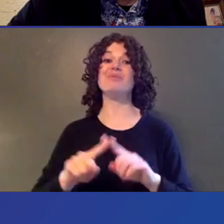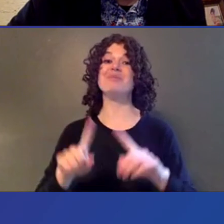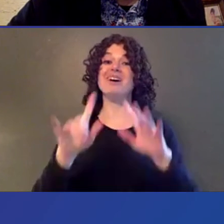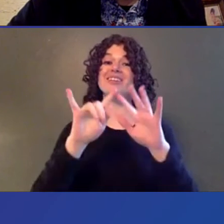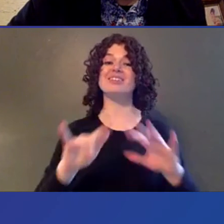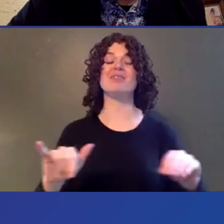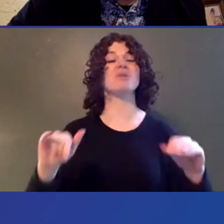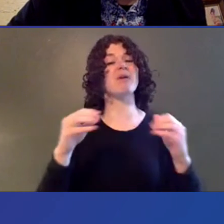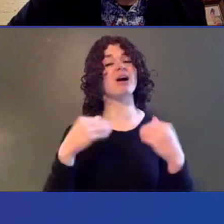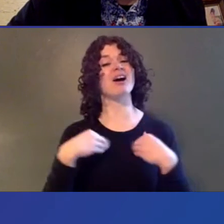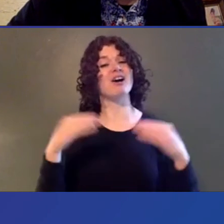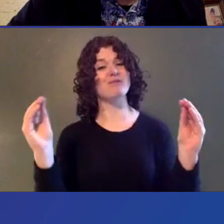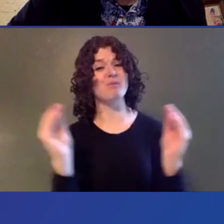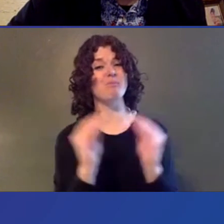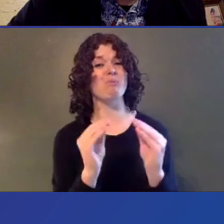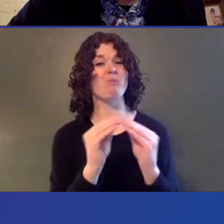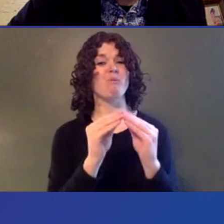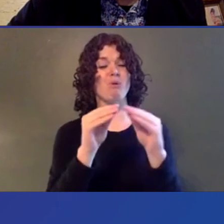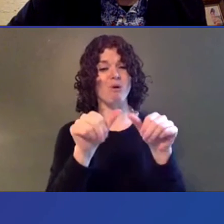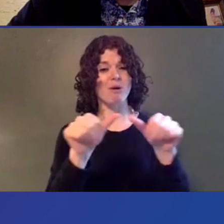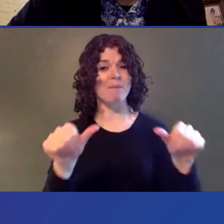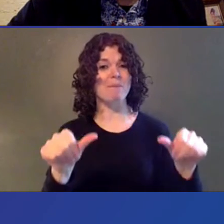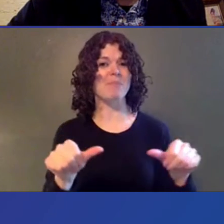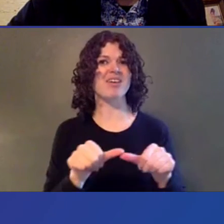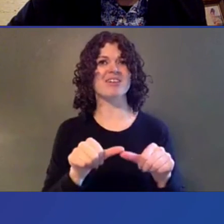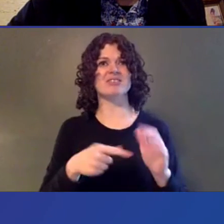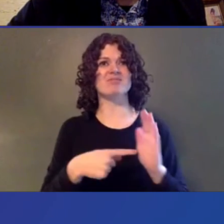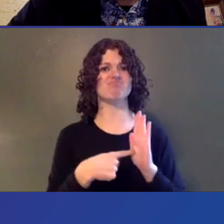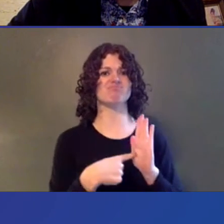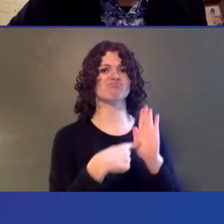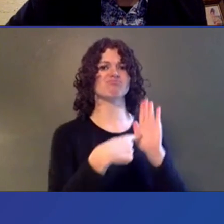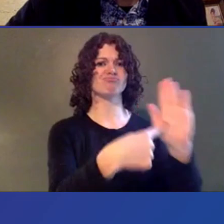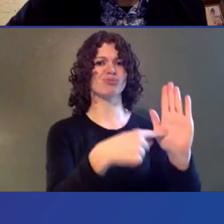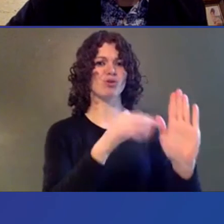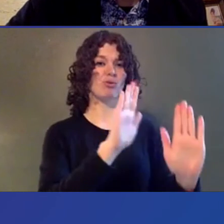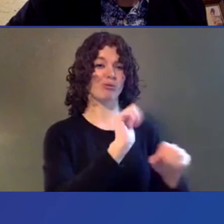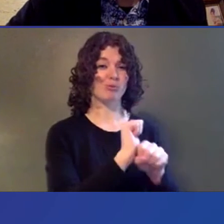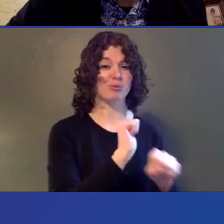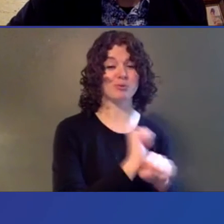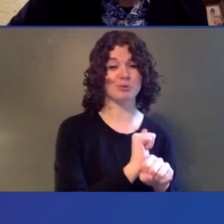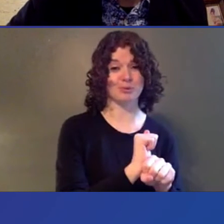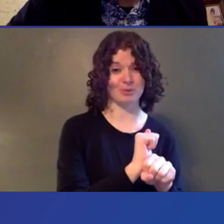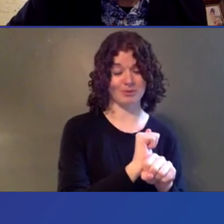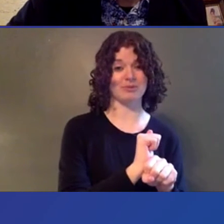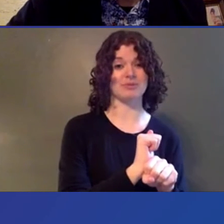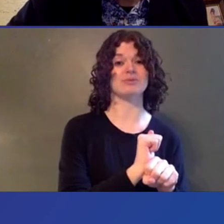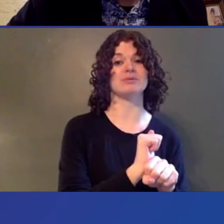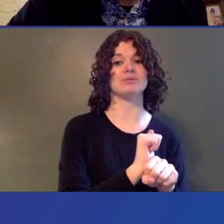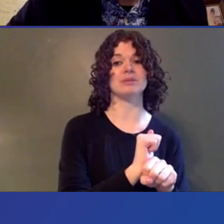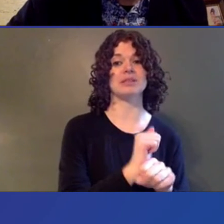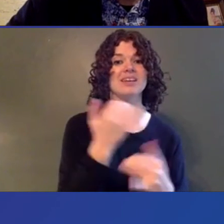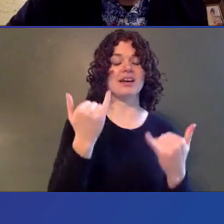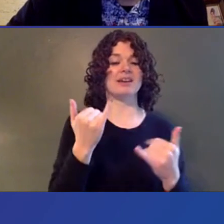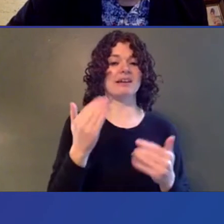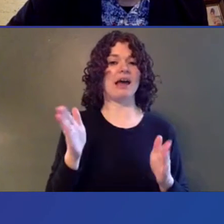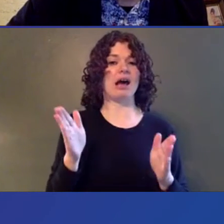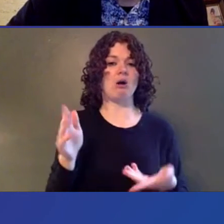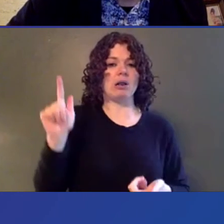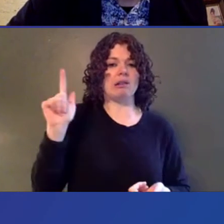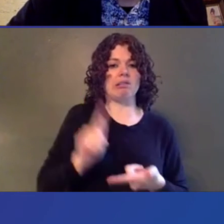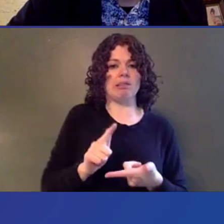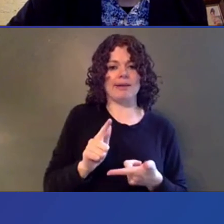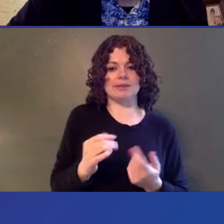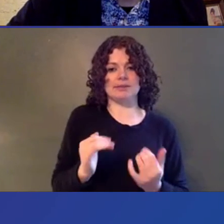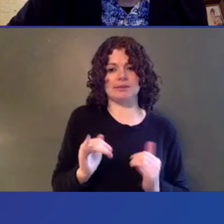places for people to put their dances, way more. And it's a less insular world for